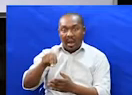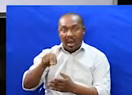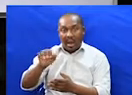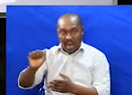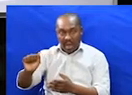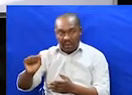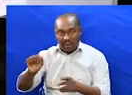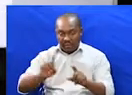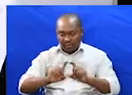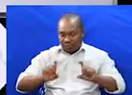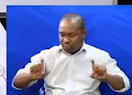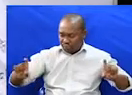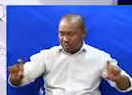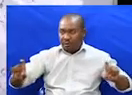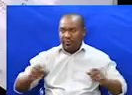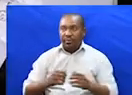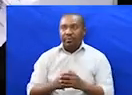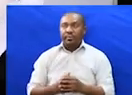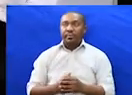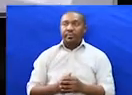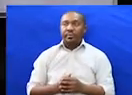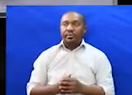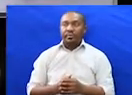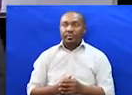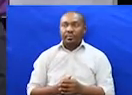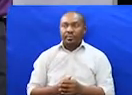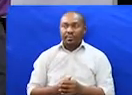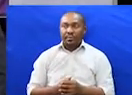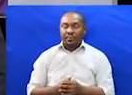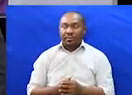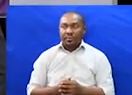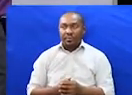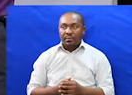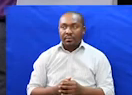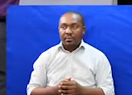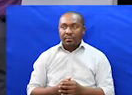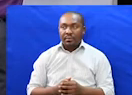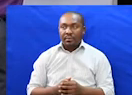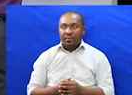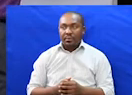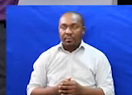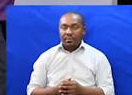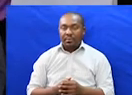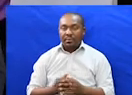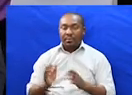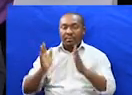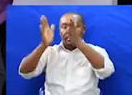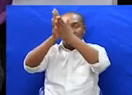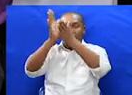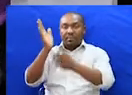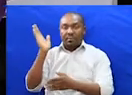So let me attach this in there. Let me attach this, and